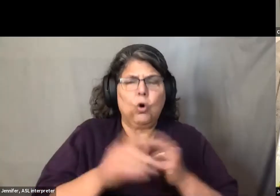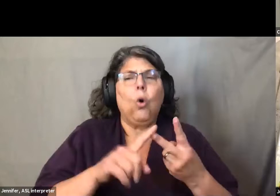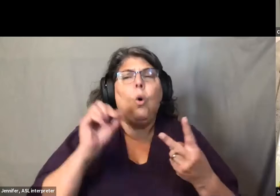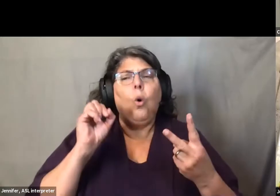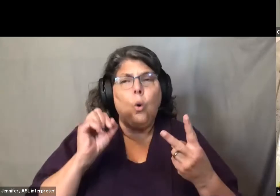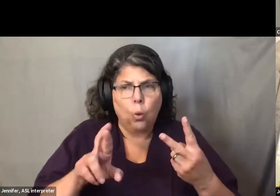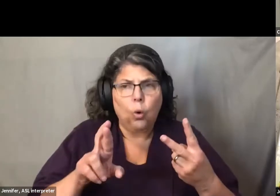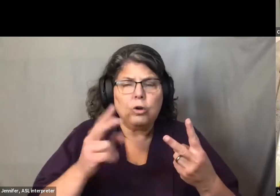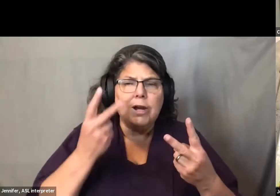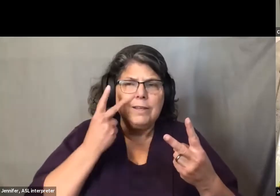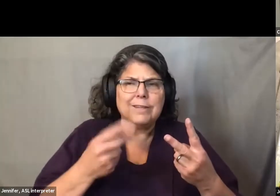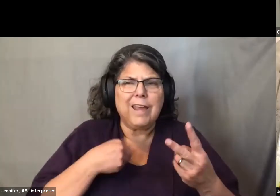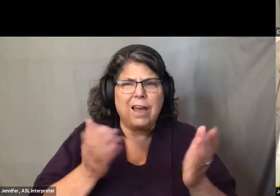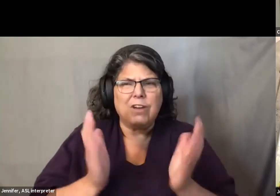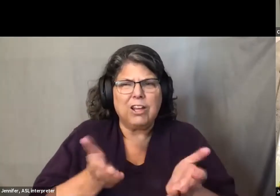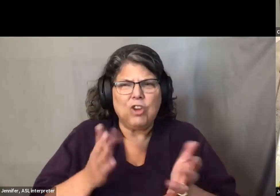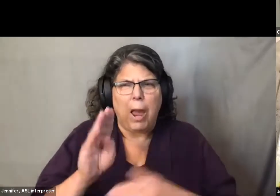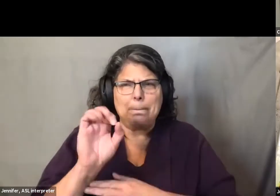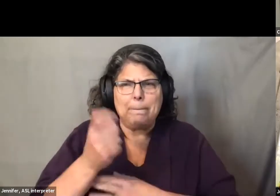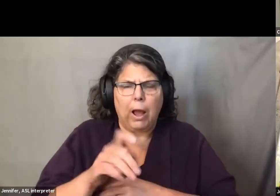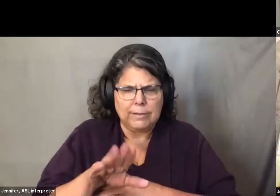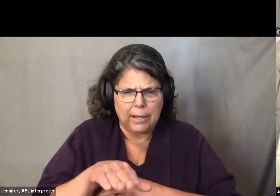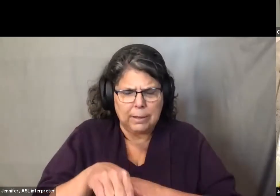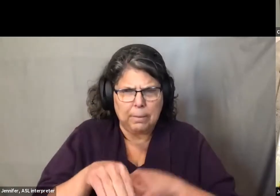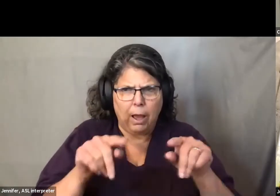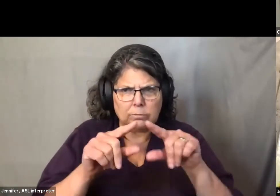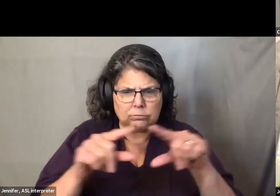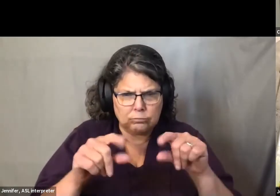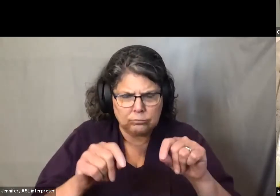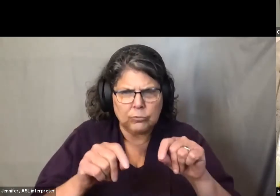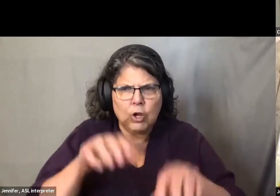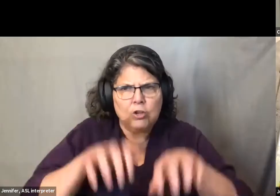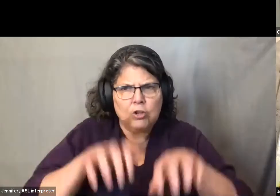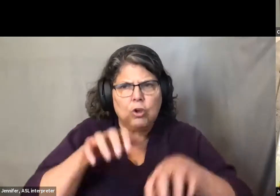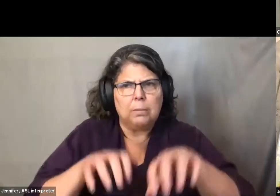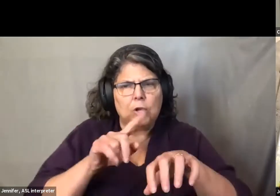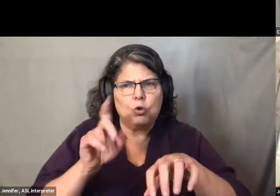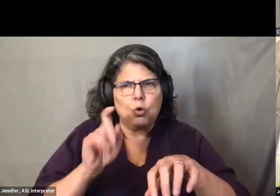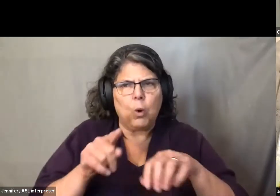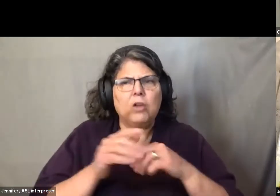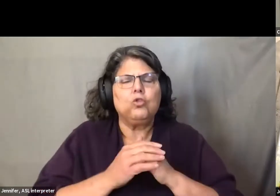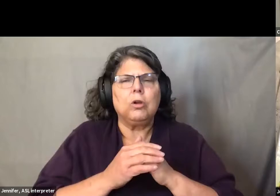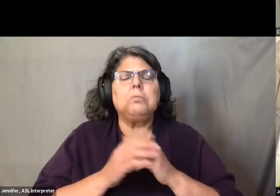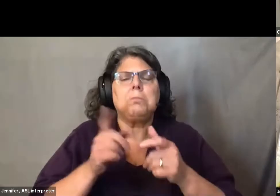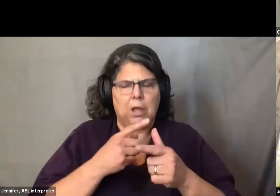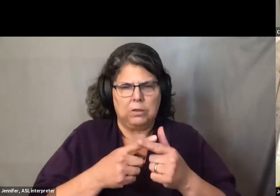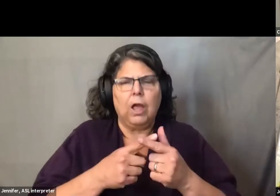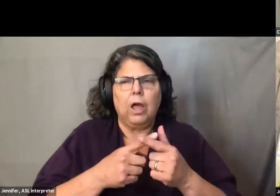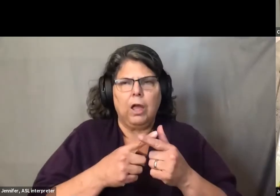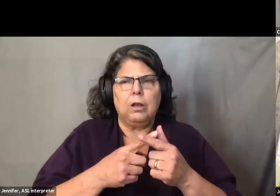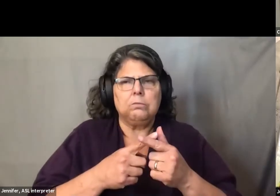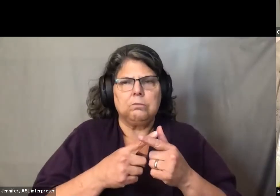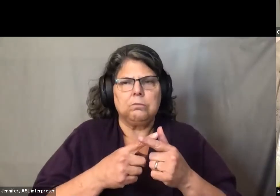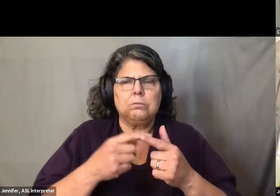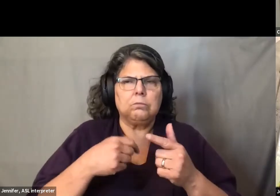and answer button at the bottom of the page and go ahead and type in your question and we'll do the answer.